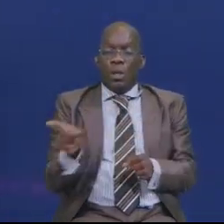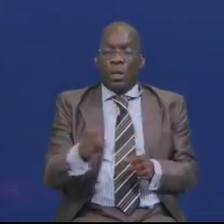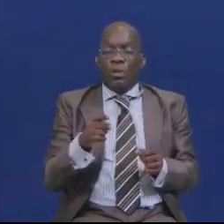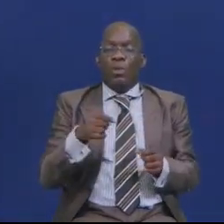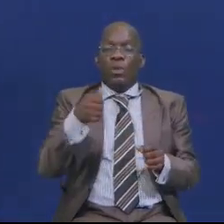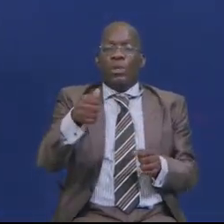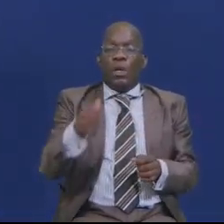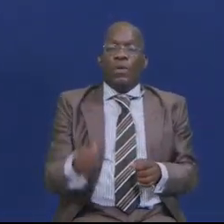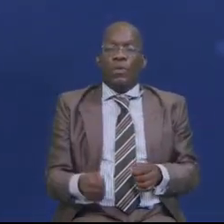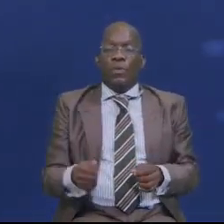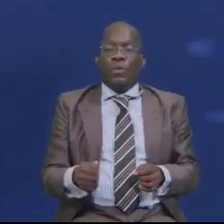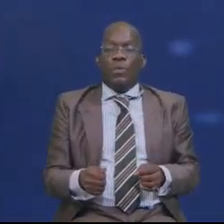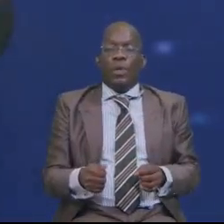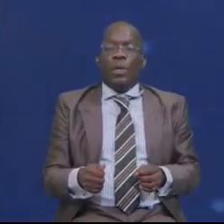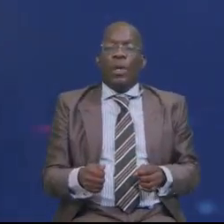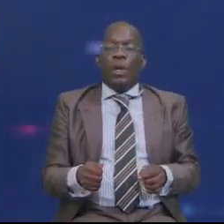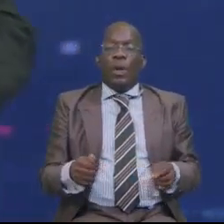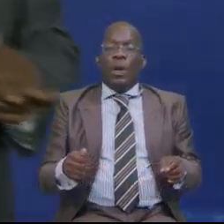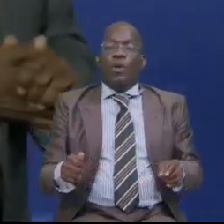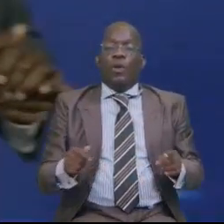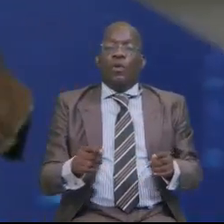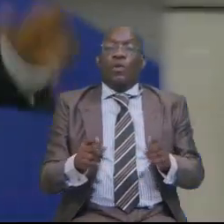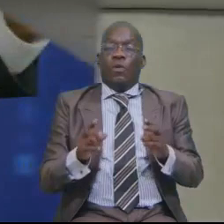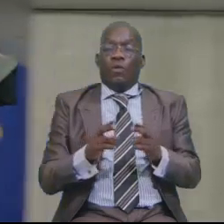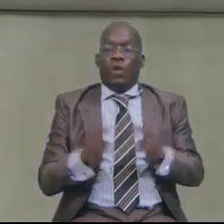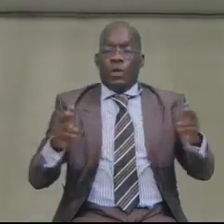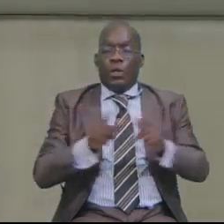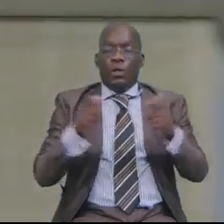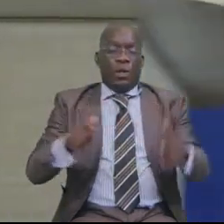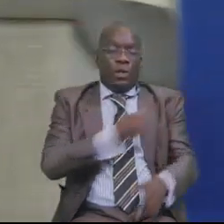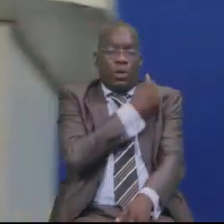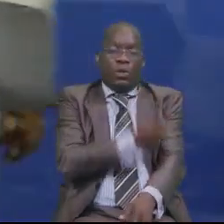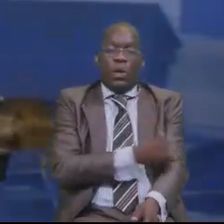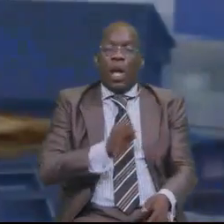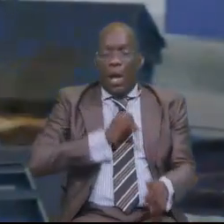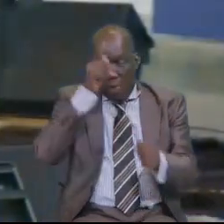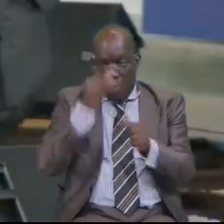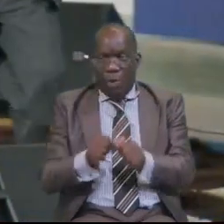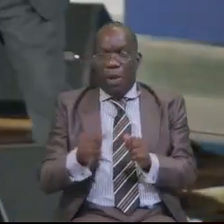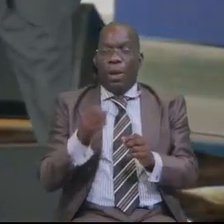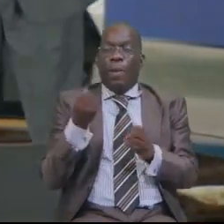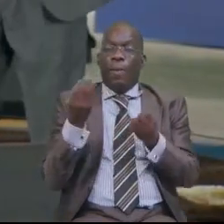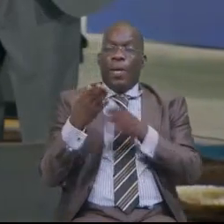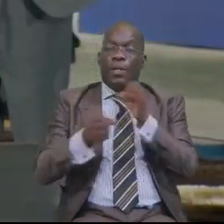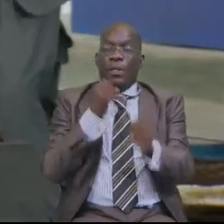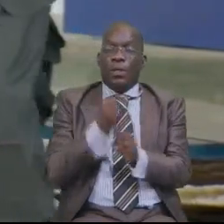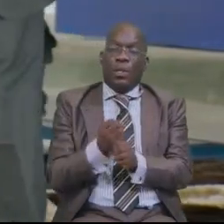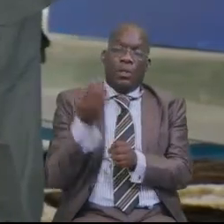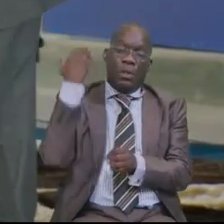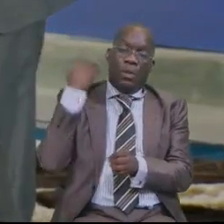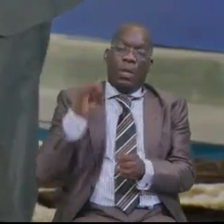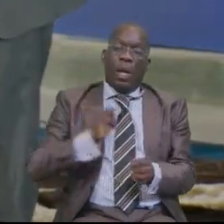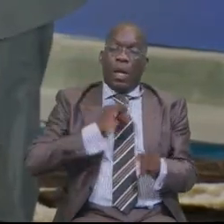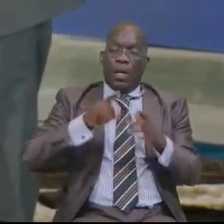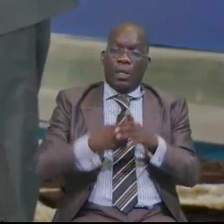much of authority. I remember many years ago, I started Bible study with a